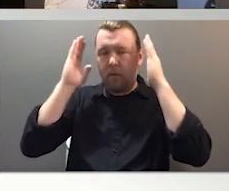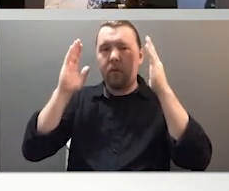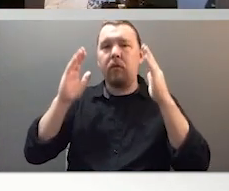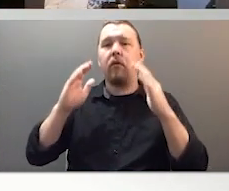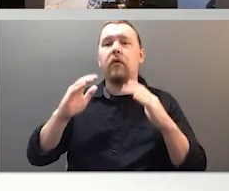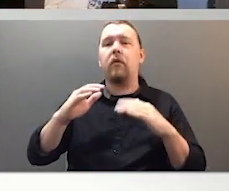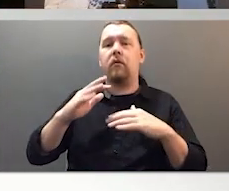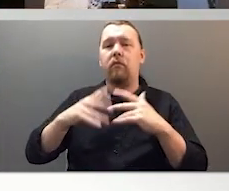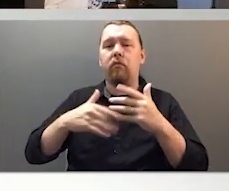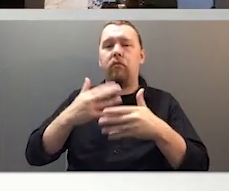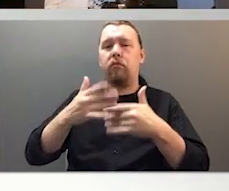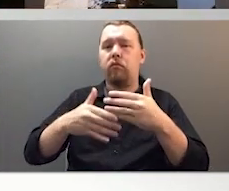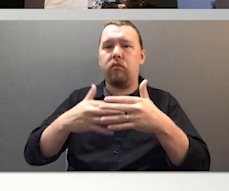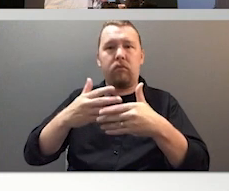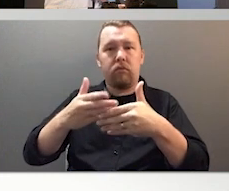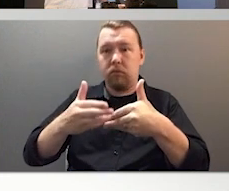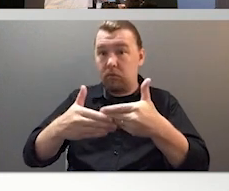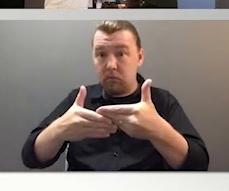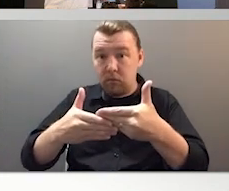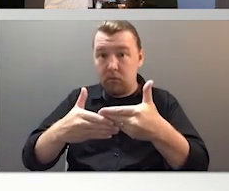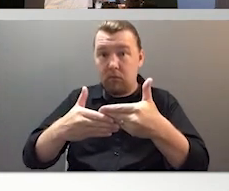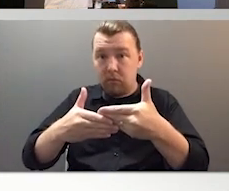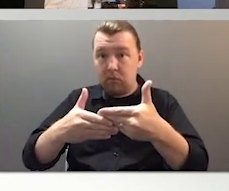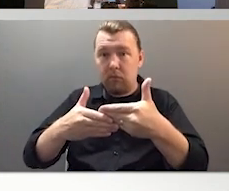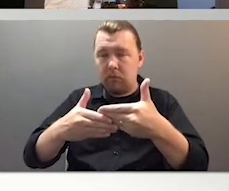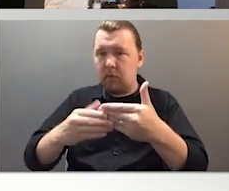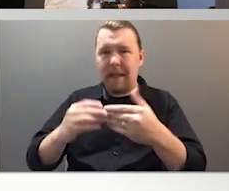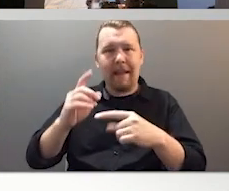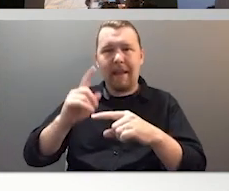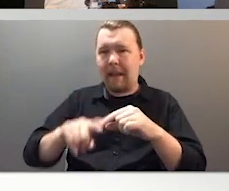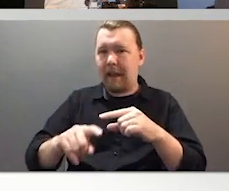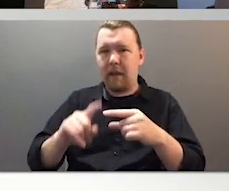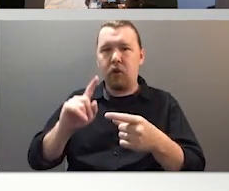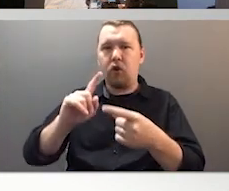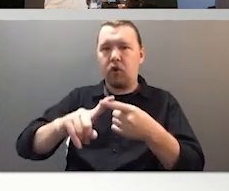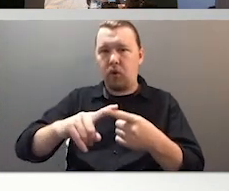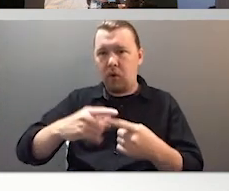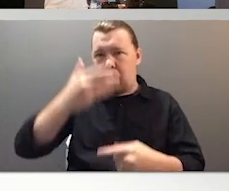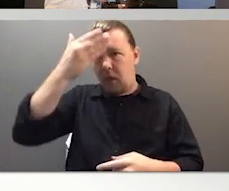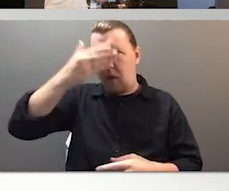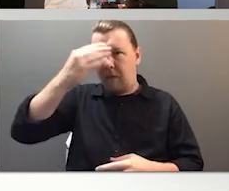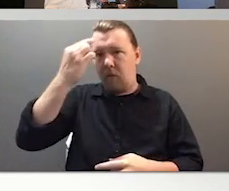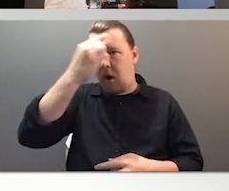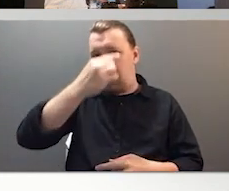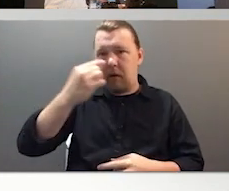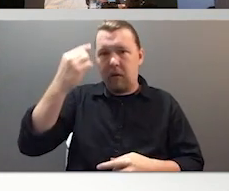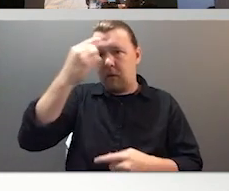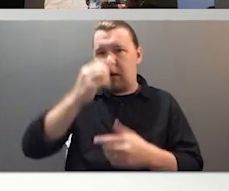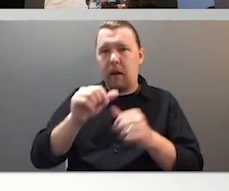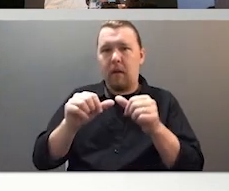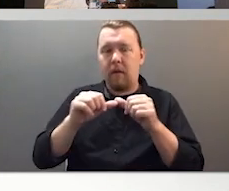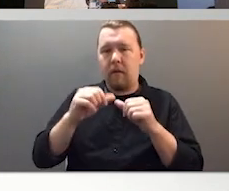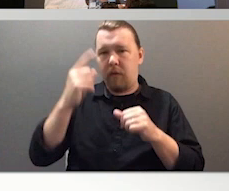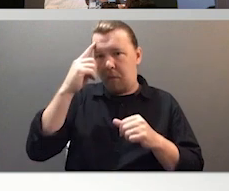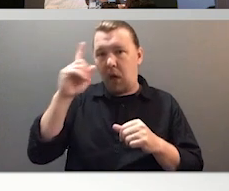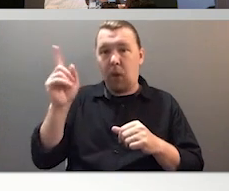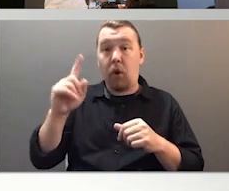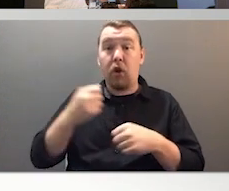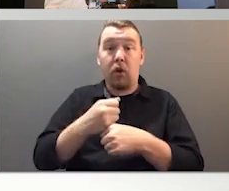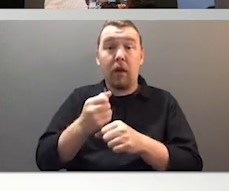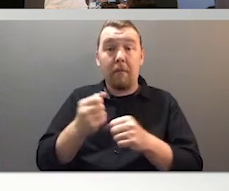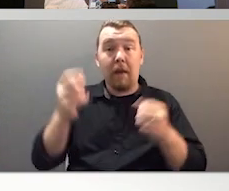in this loop, and you can't get to the frontal lobe where you can actually make a good judgment or